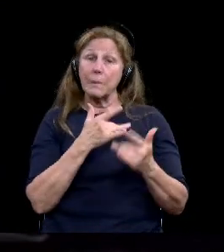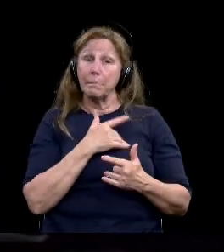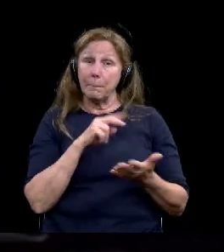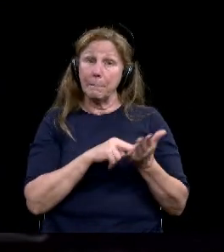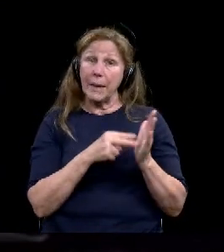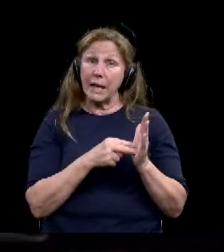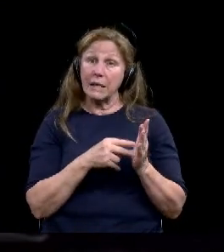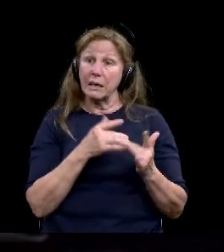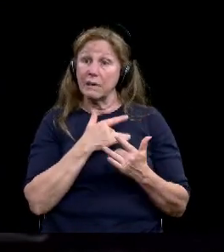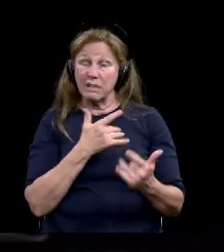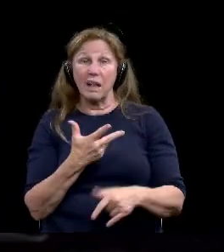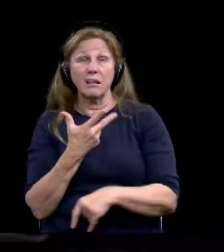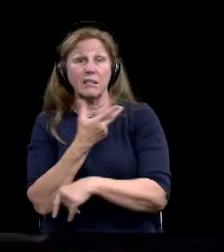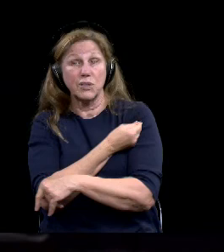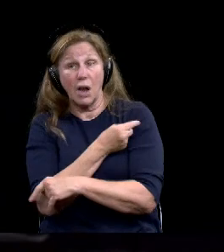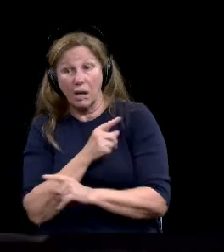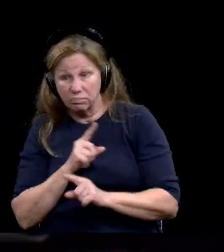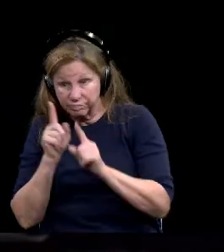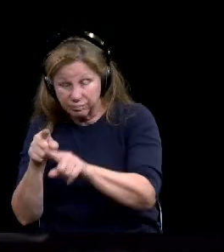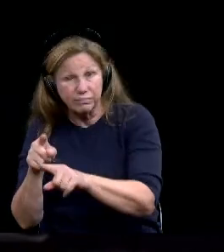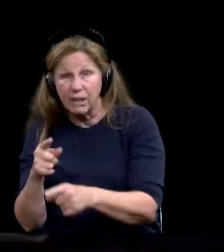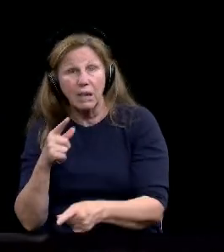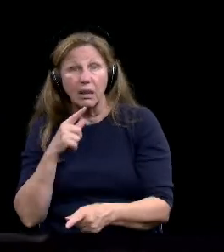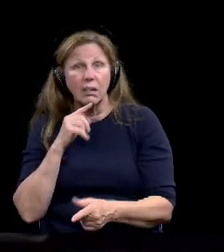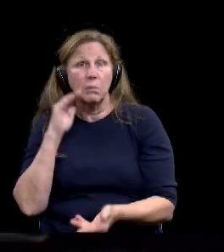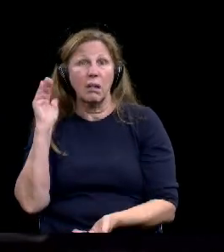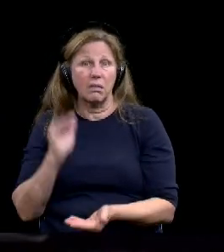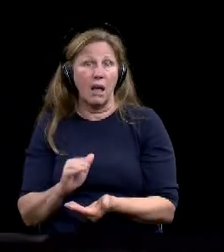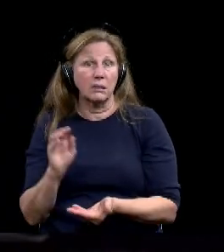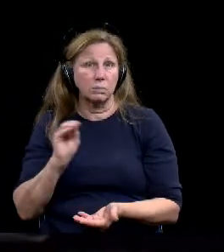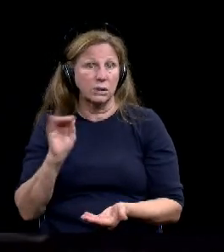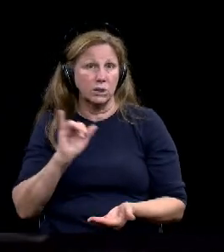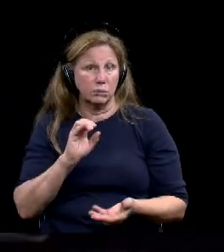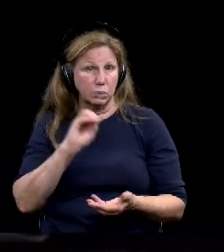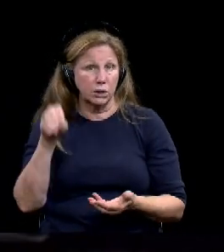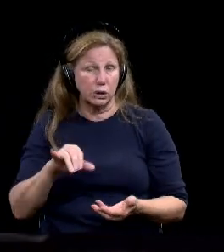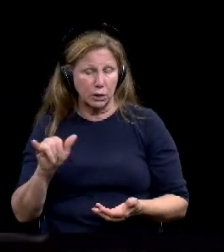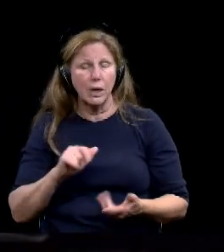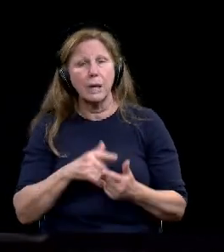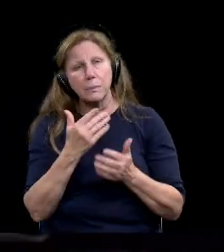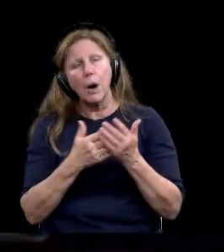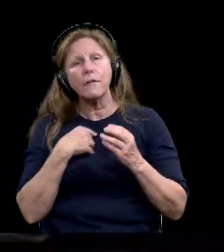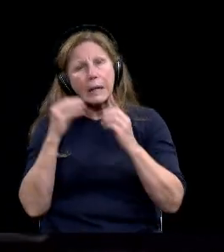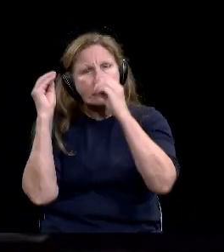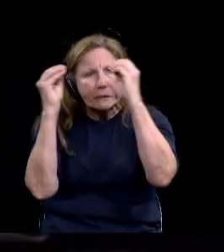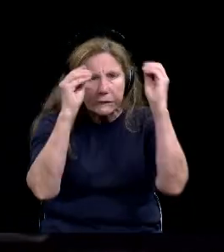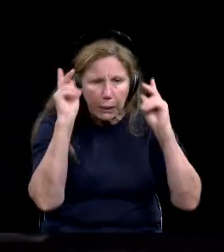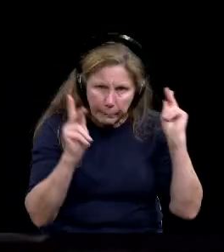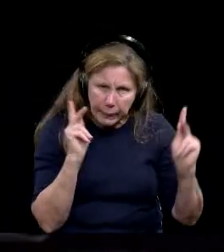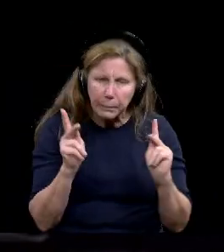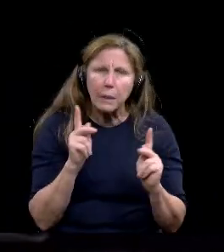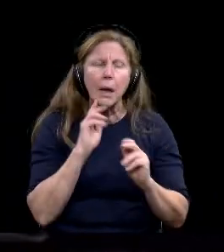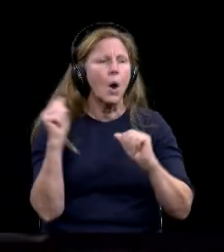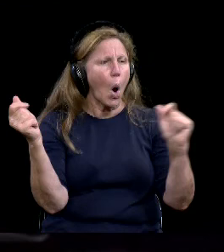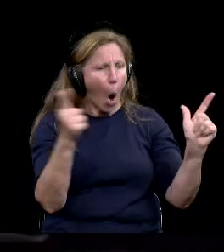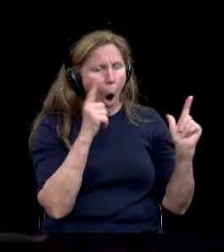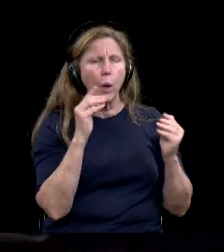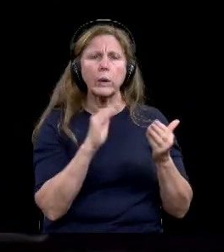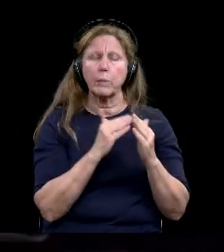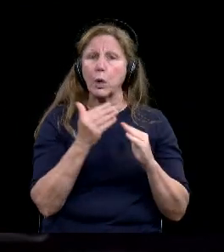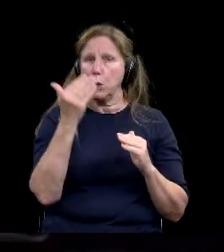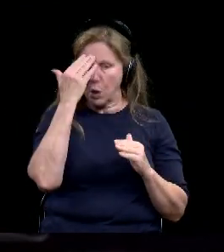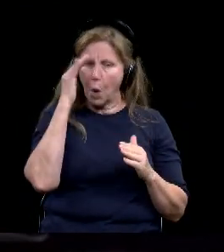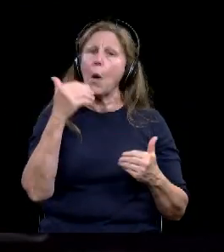making sure that everyone in the community knows that there's no charge for COVID-19 vaccine. And that's regardless if you get it from us in one of